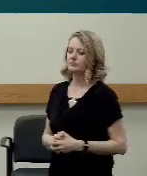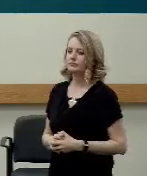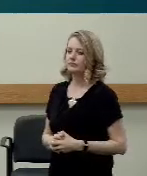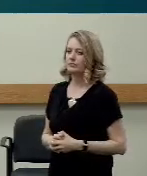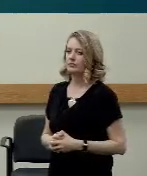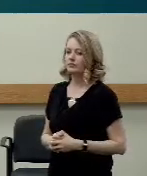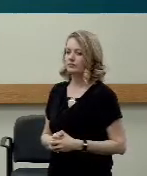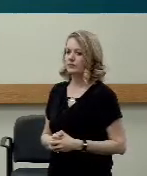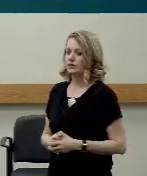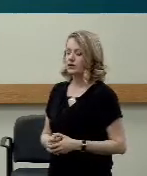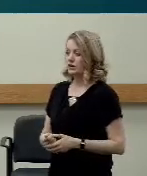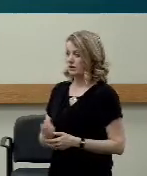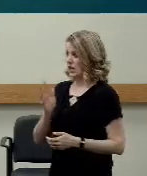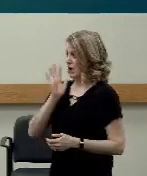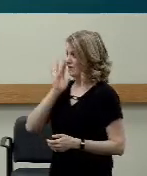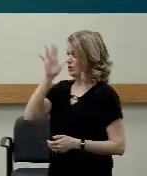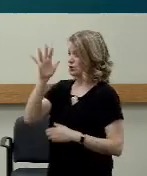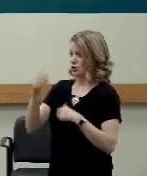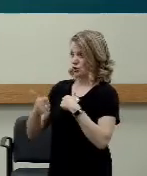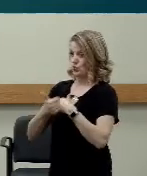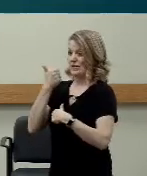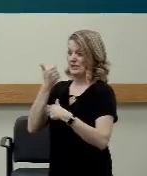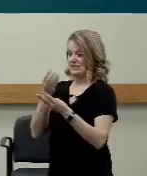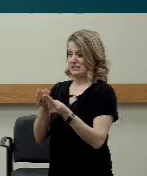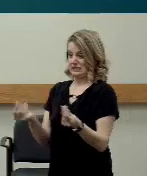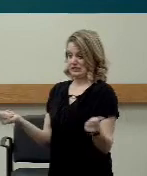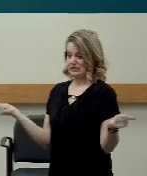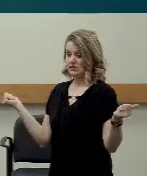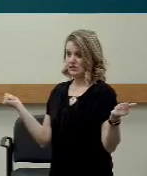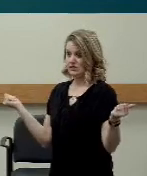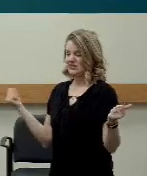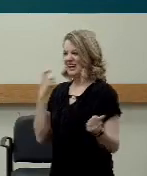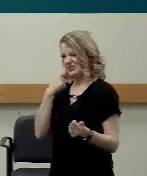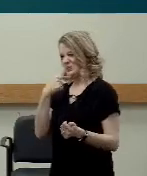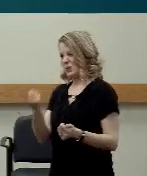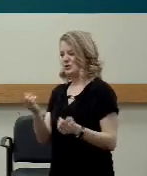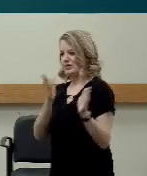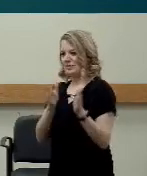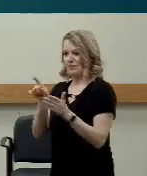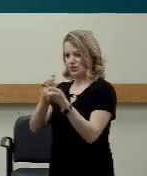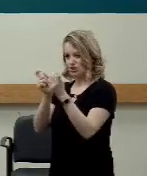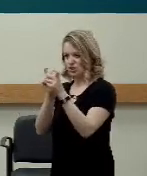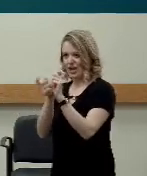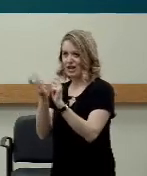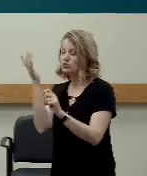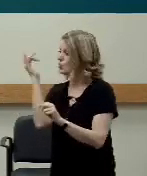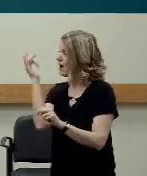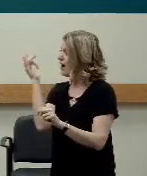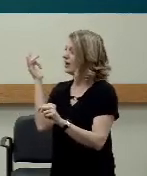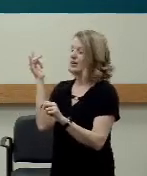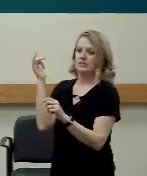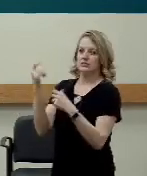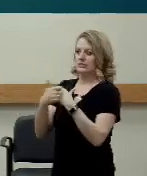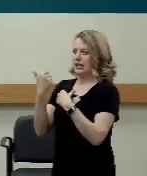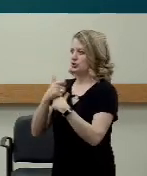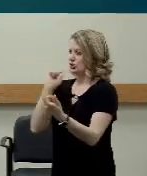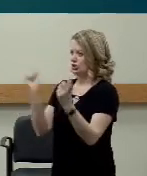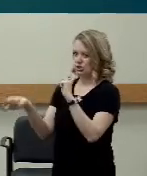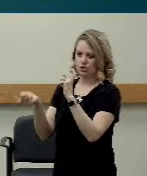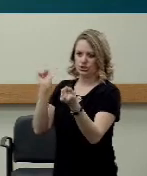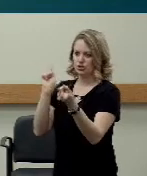Future risk mitigation. I've just told you about a plan that needs to change because of the changing threat